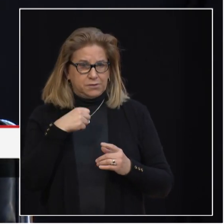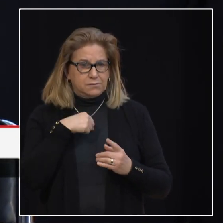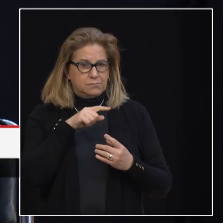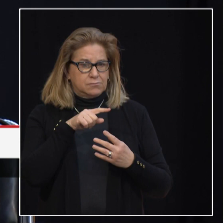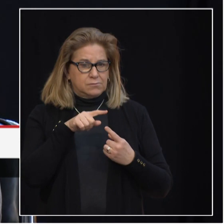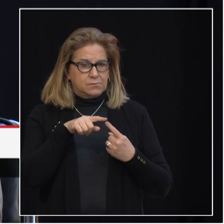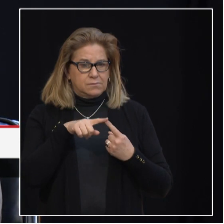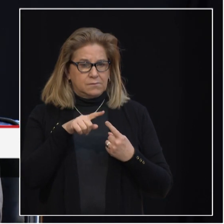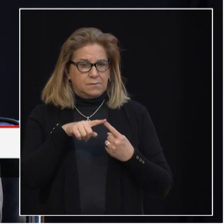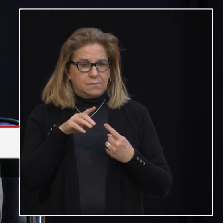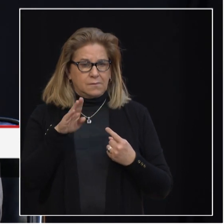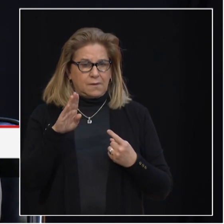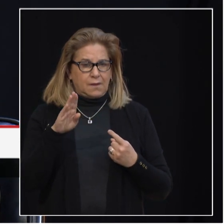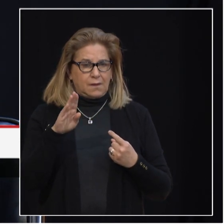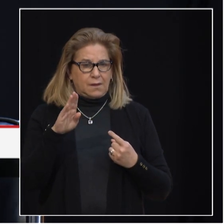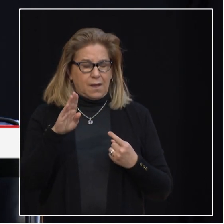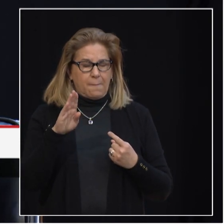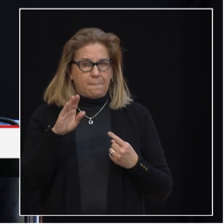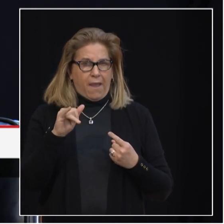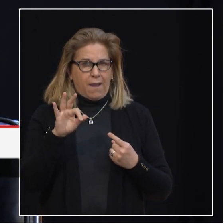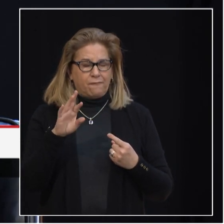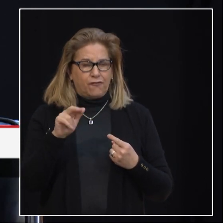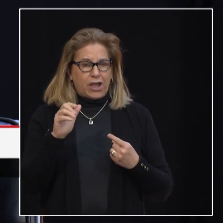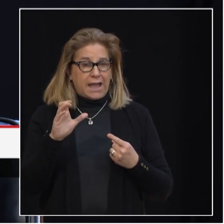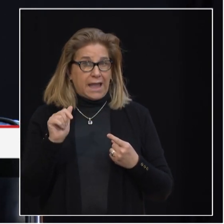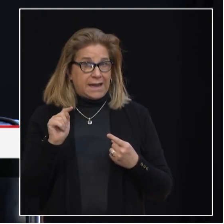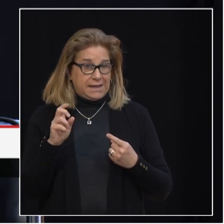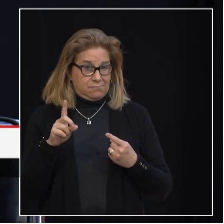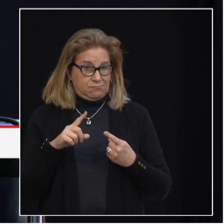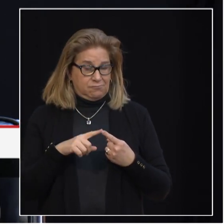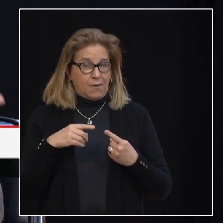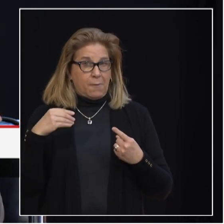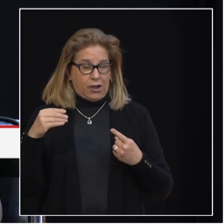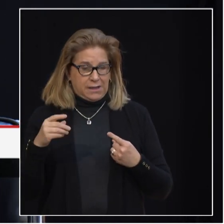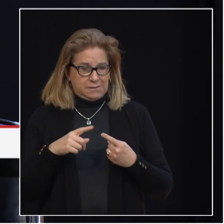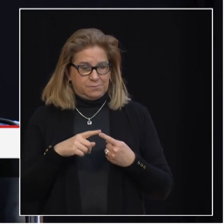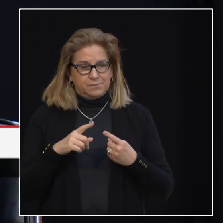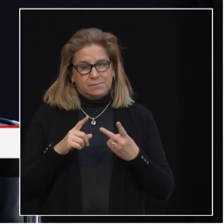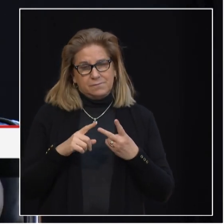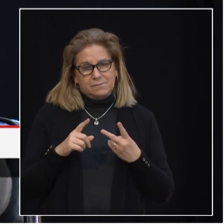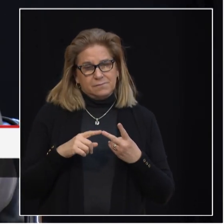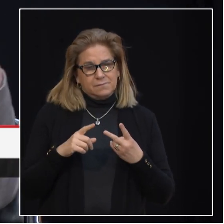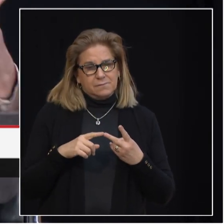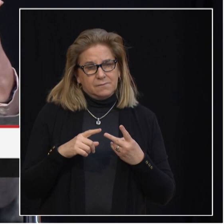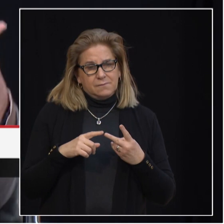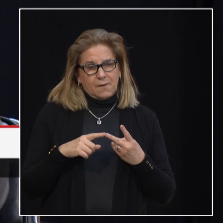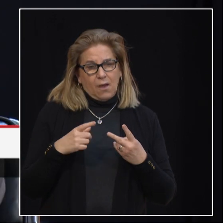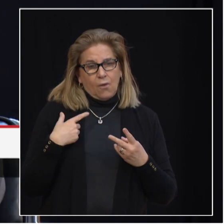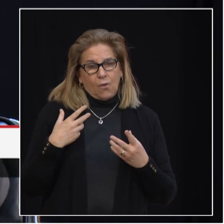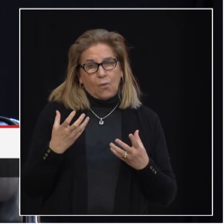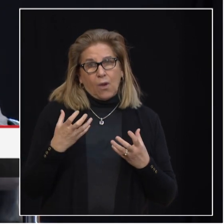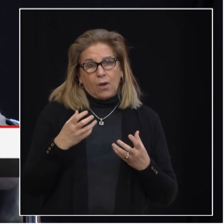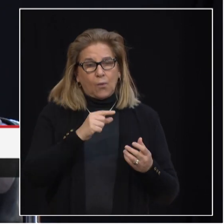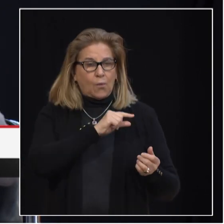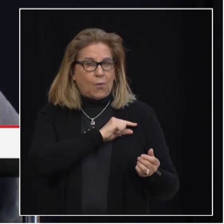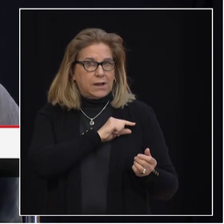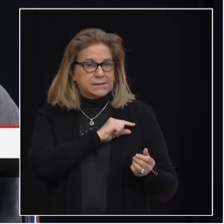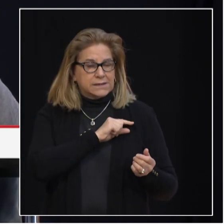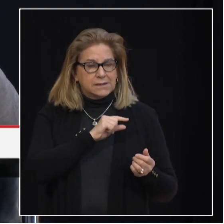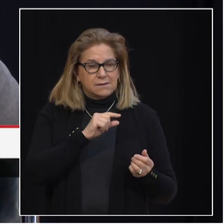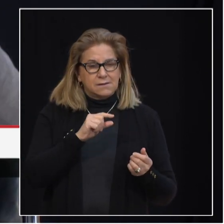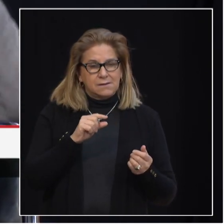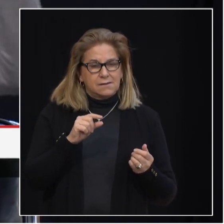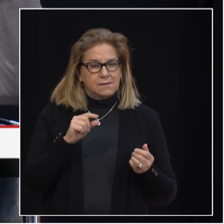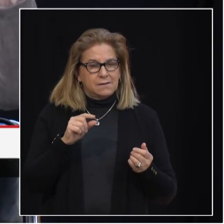market. There is a very strong, what we would say, flight to quality. So there's a very active market in